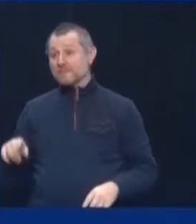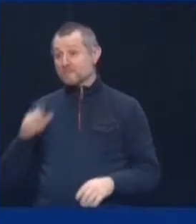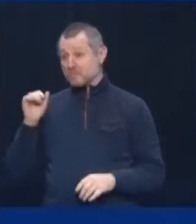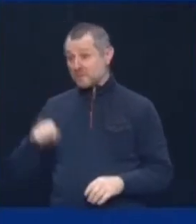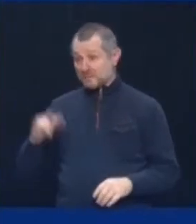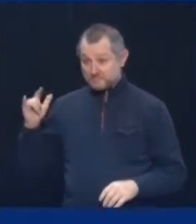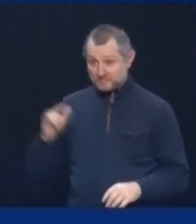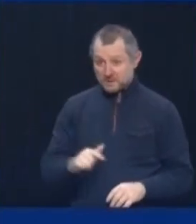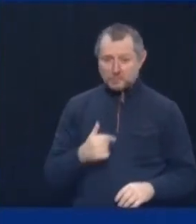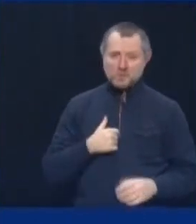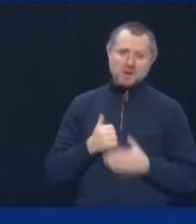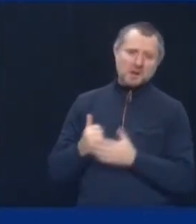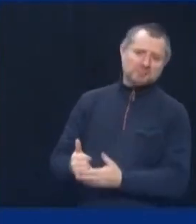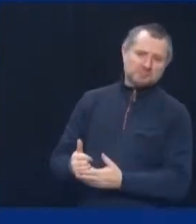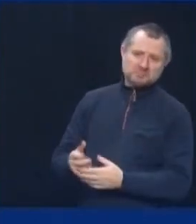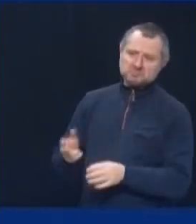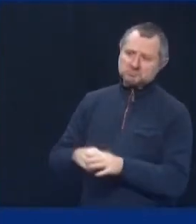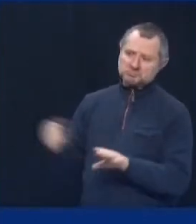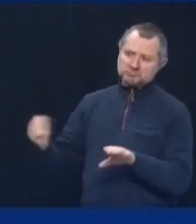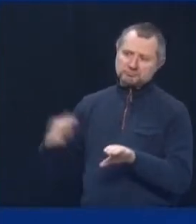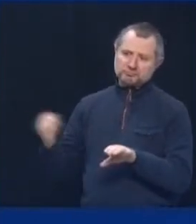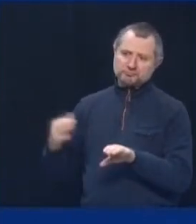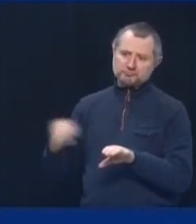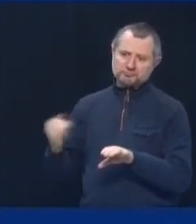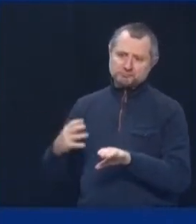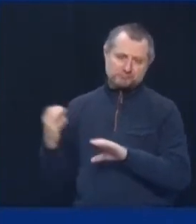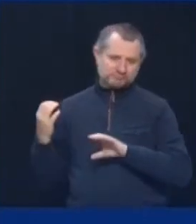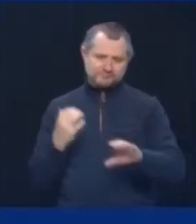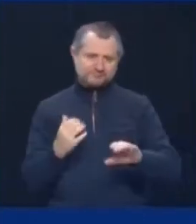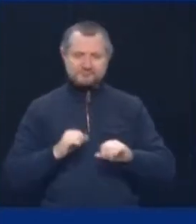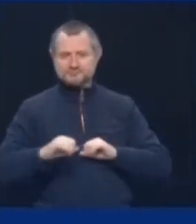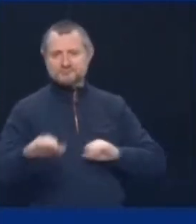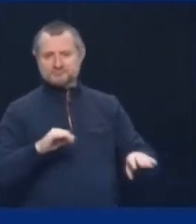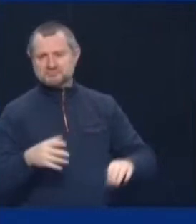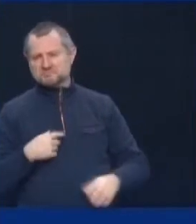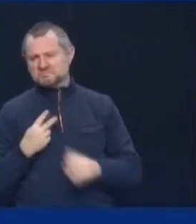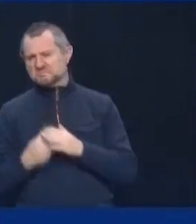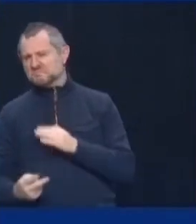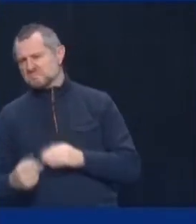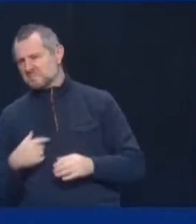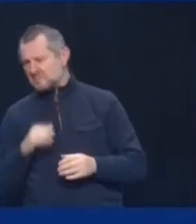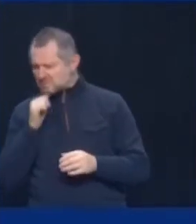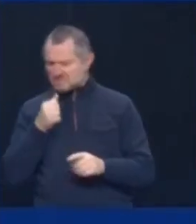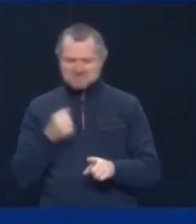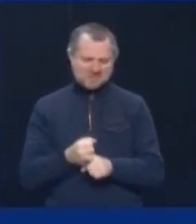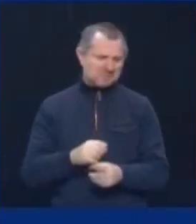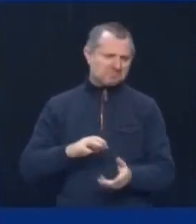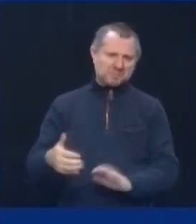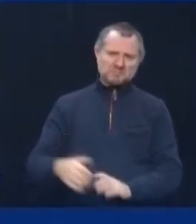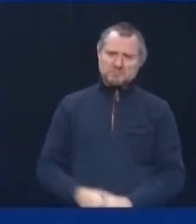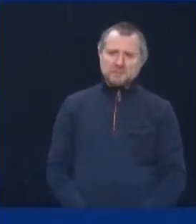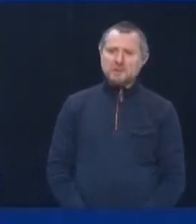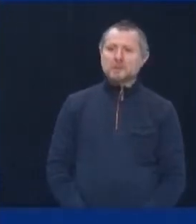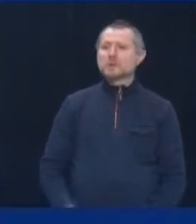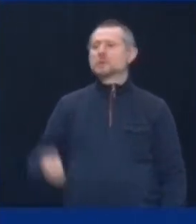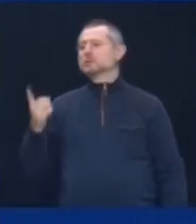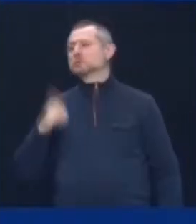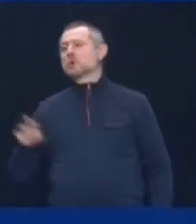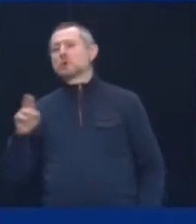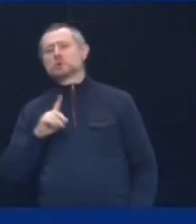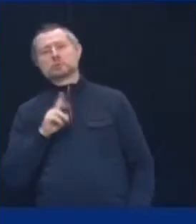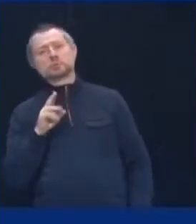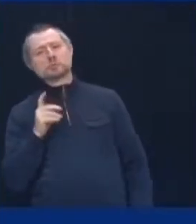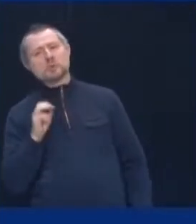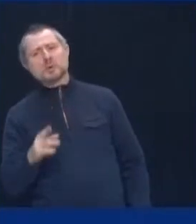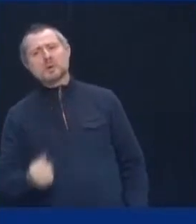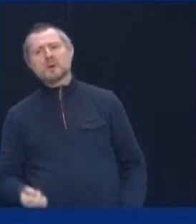airport. So we don't anticipate this at that time. I don't know that we have these. Dr. Zucker, how many vaccinations have been